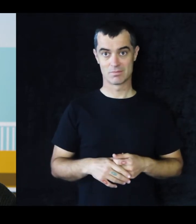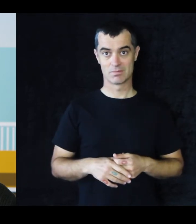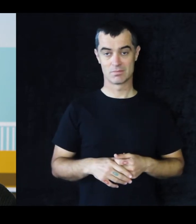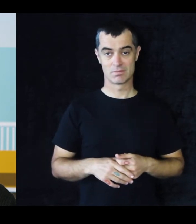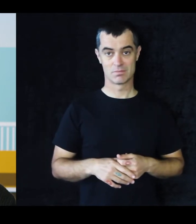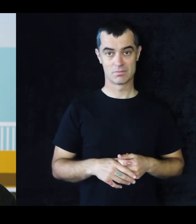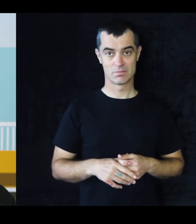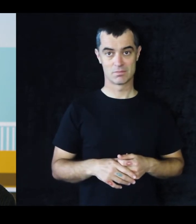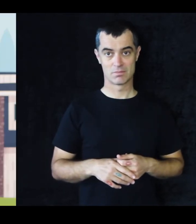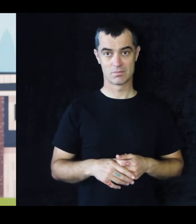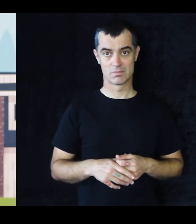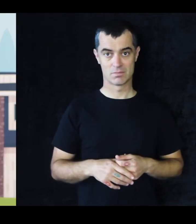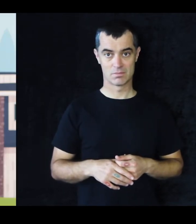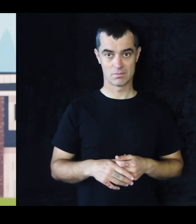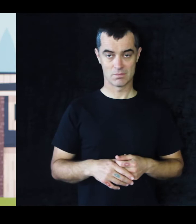comparison.